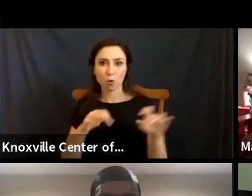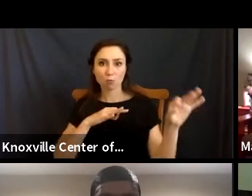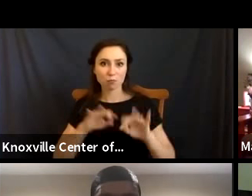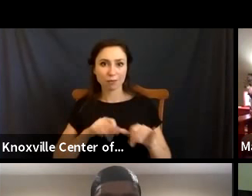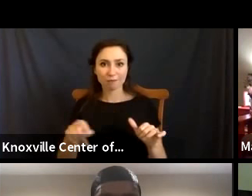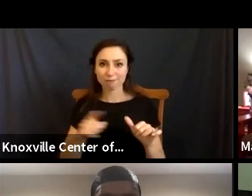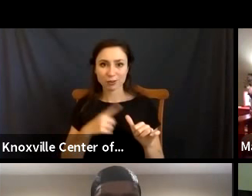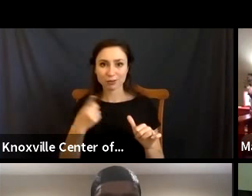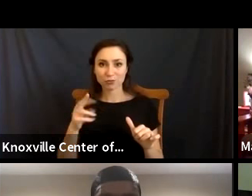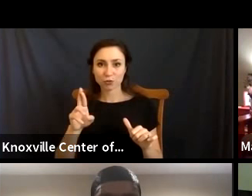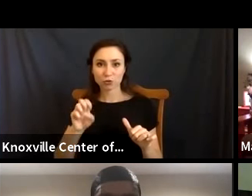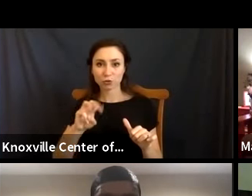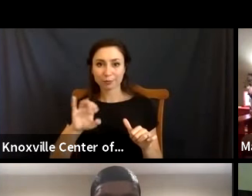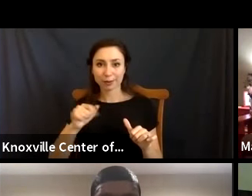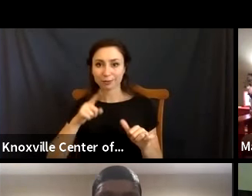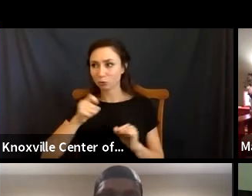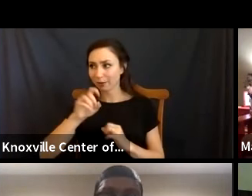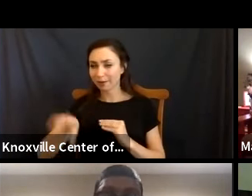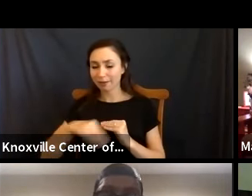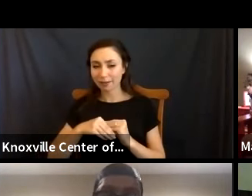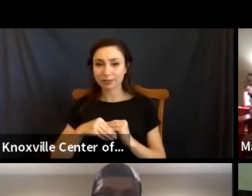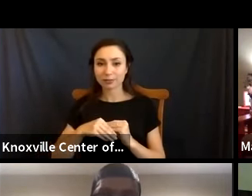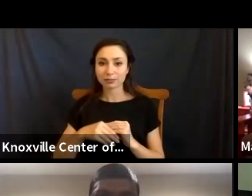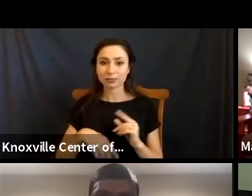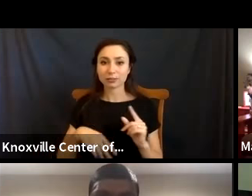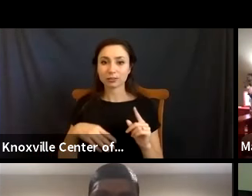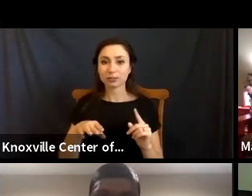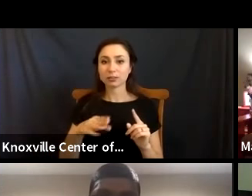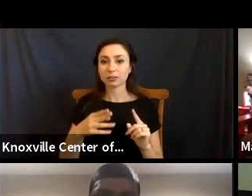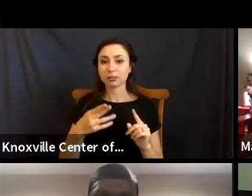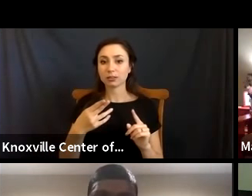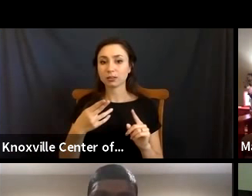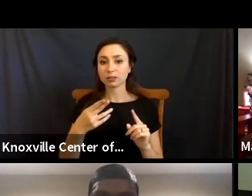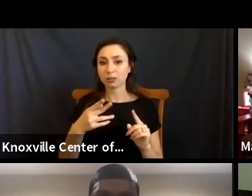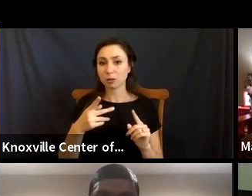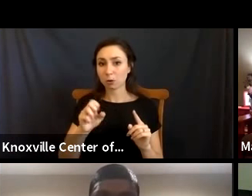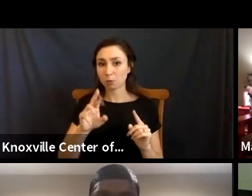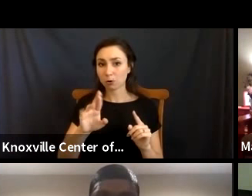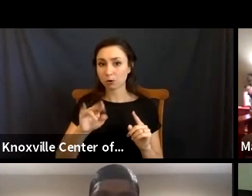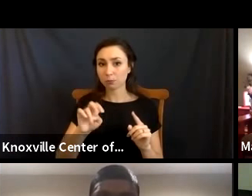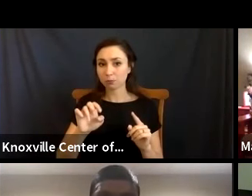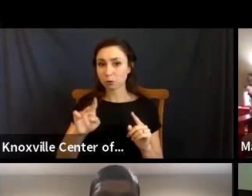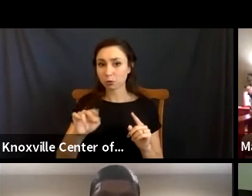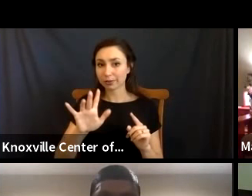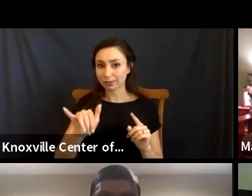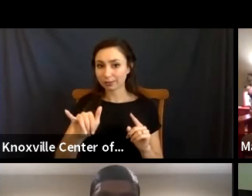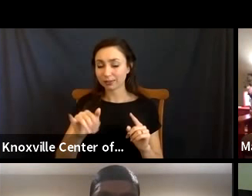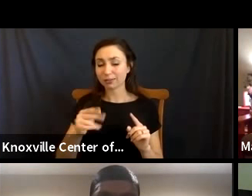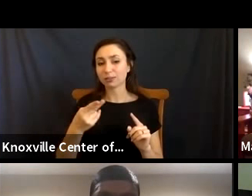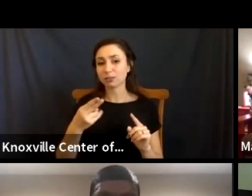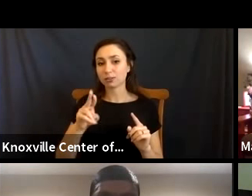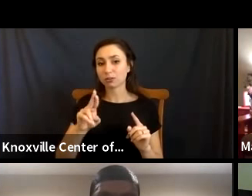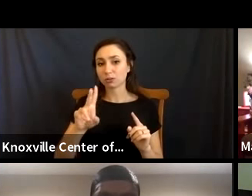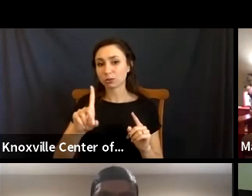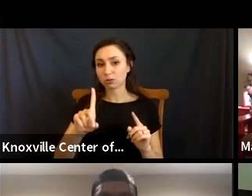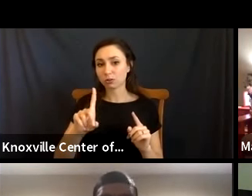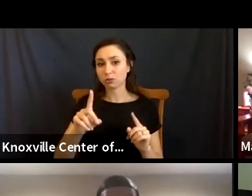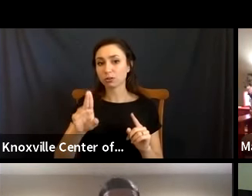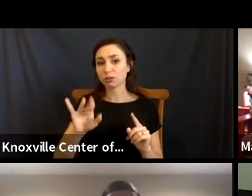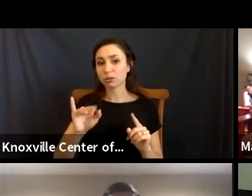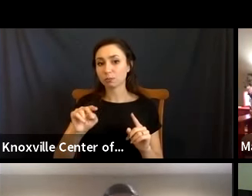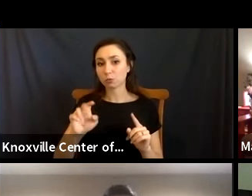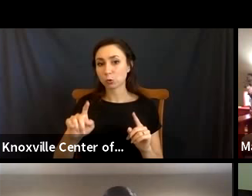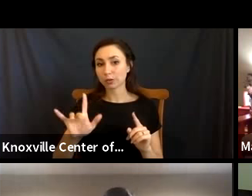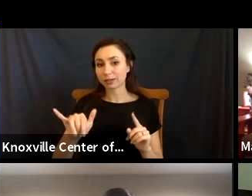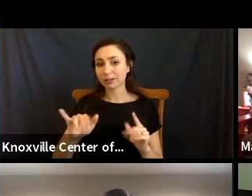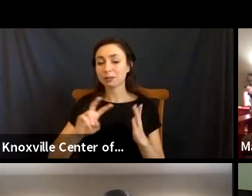gaps. So herd immunity occurs when you have enough people in the population who have been